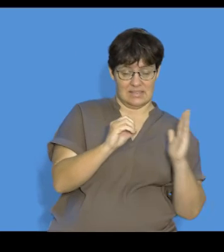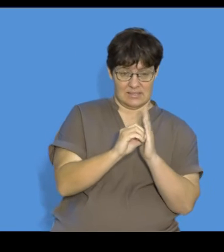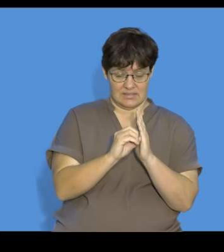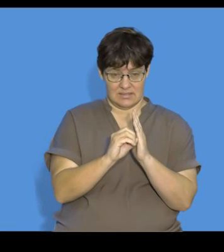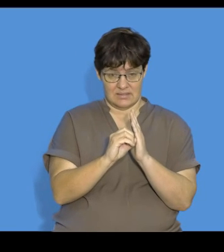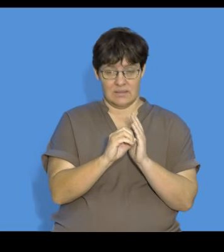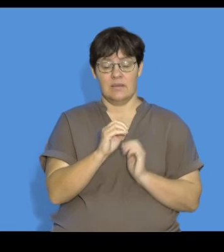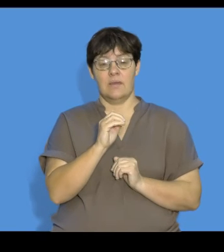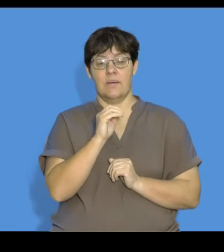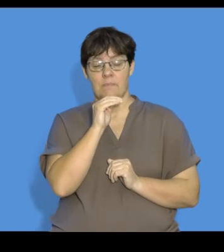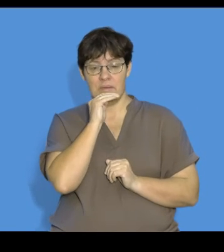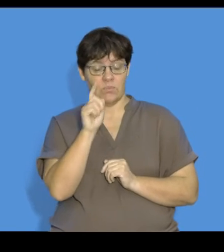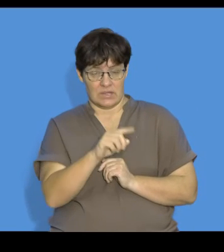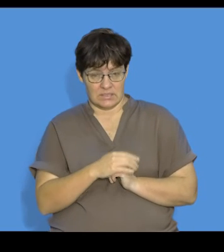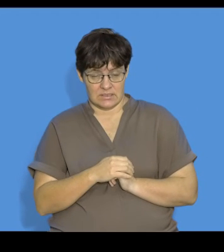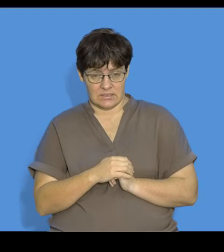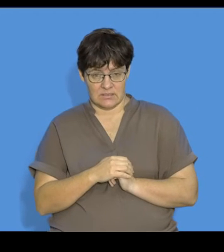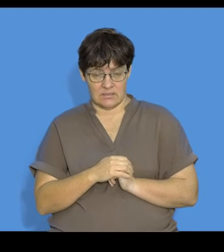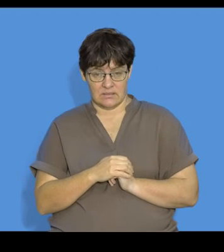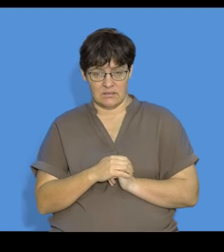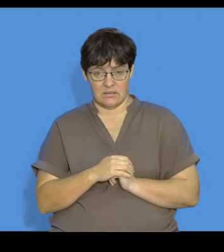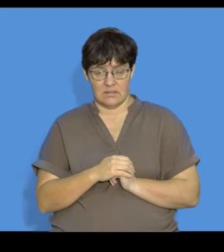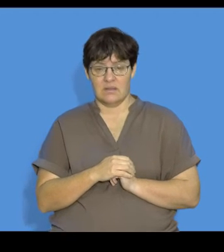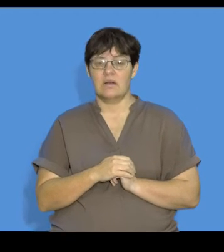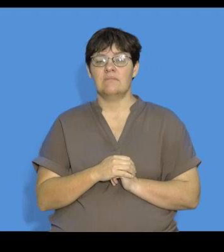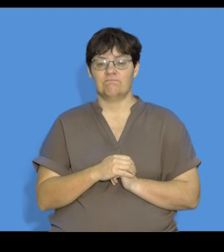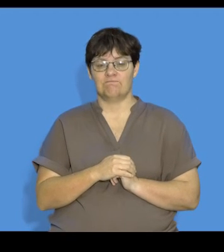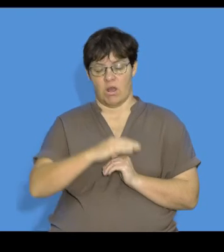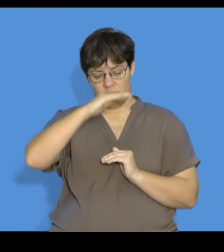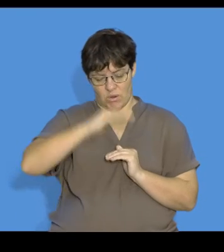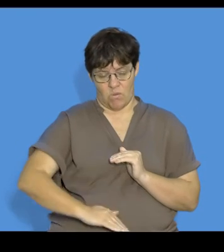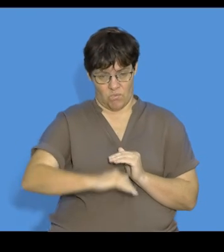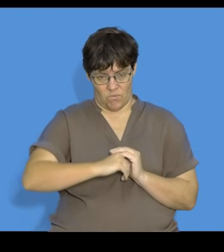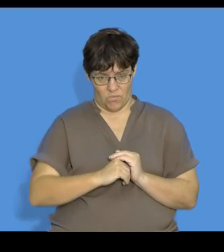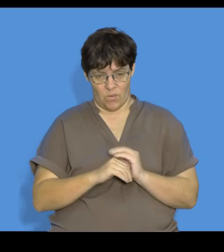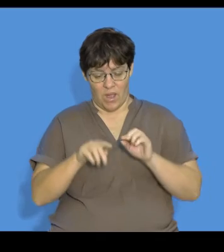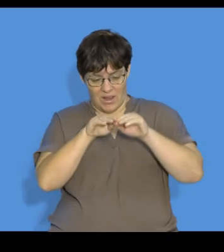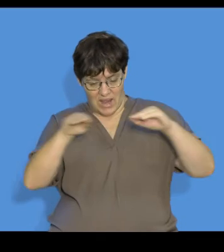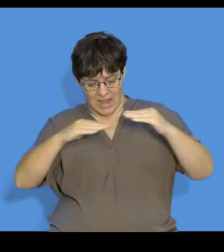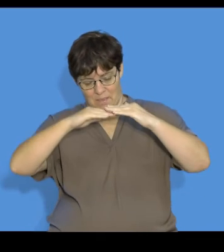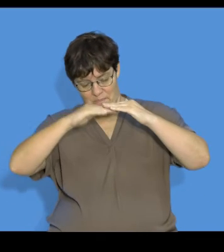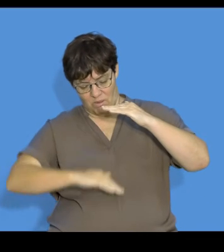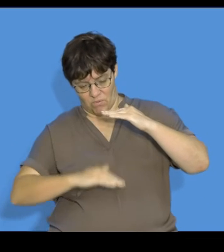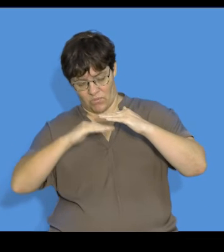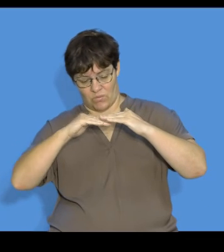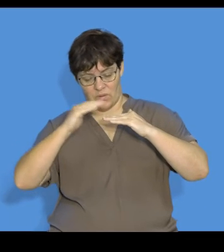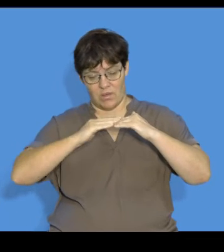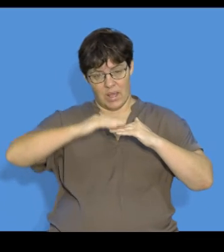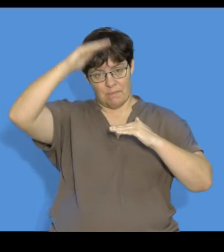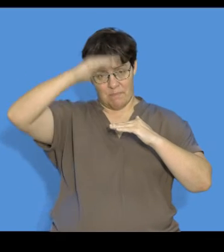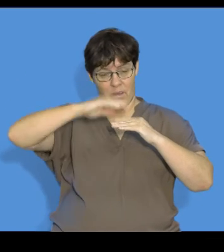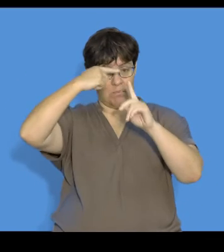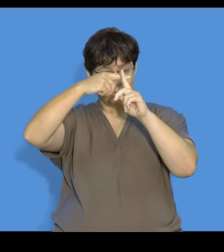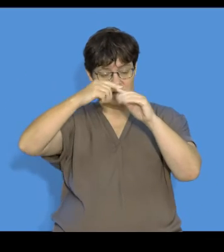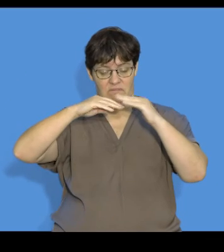x, this will then be when the graph is below the x-axis, right? So